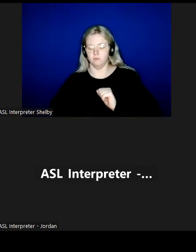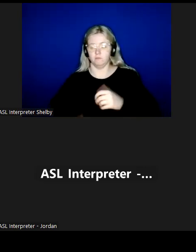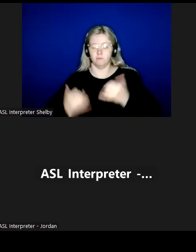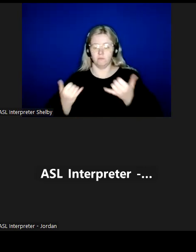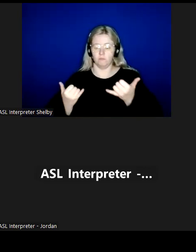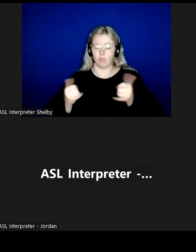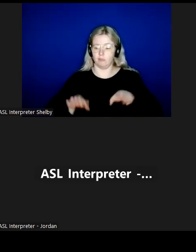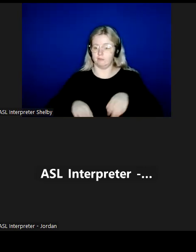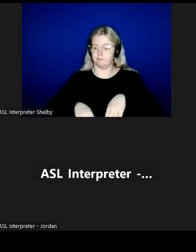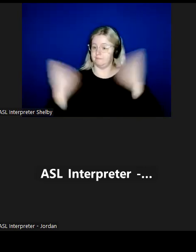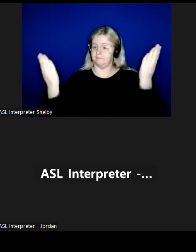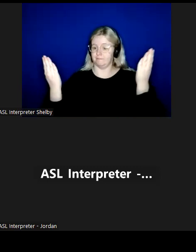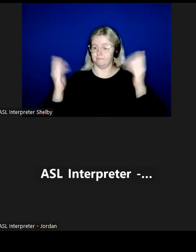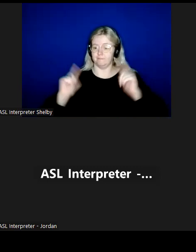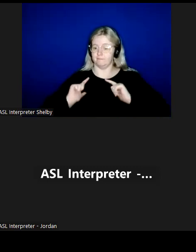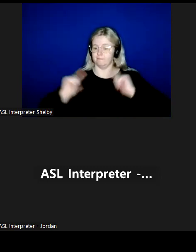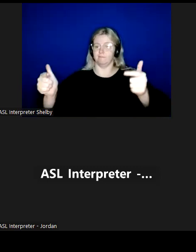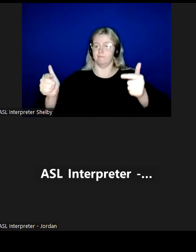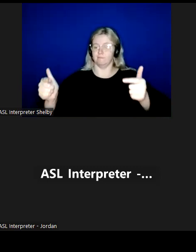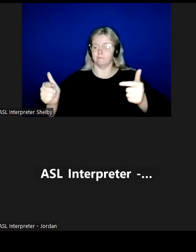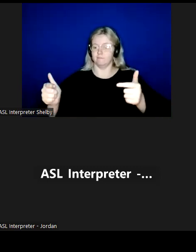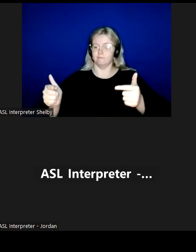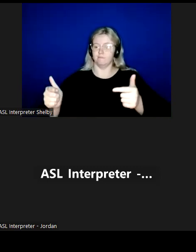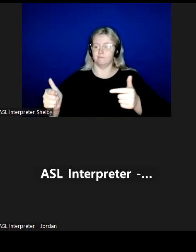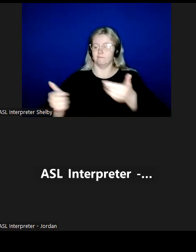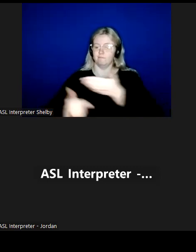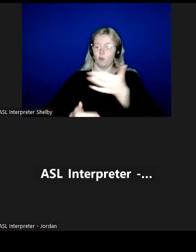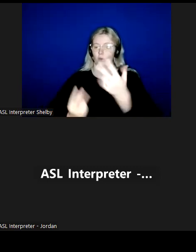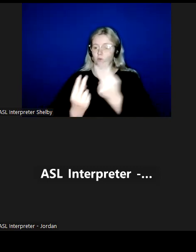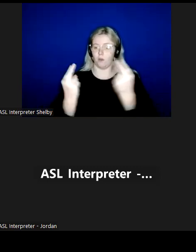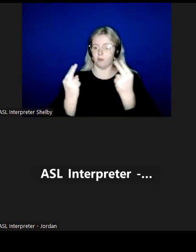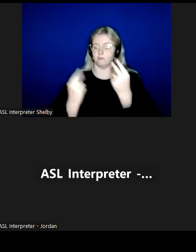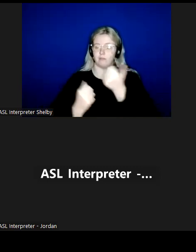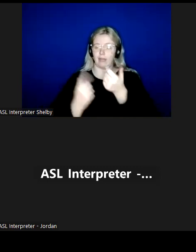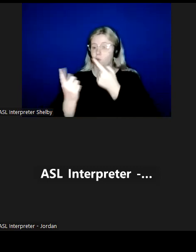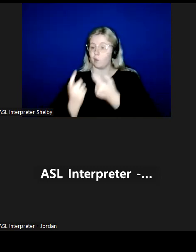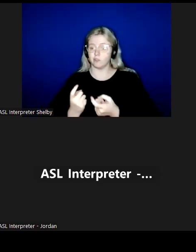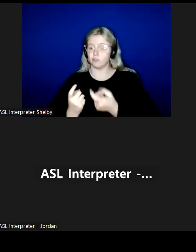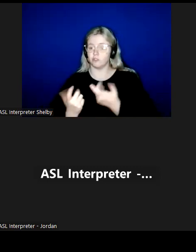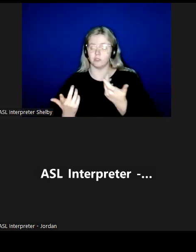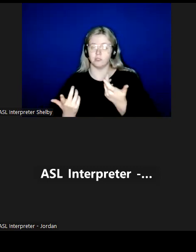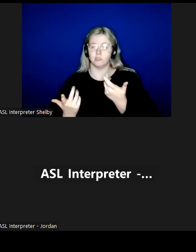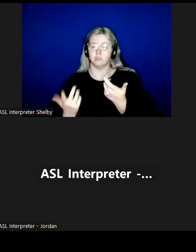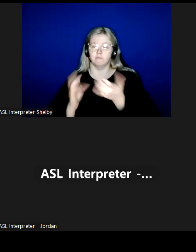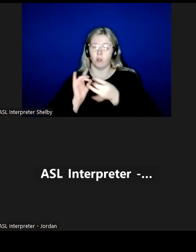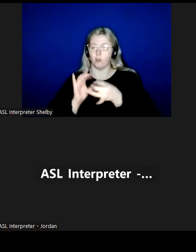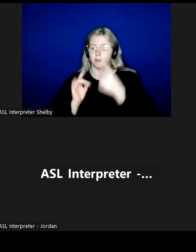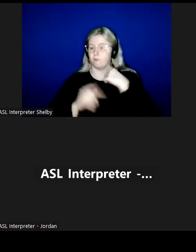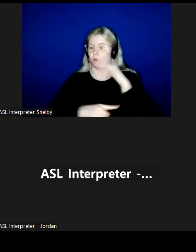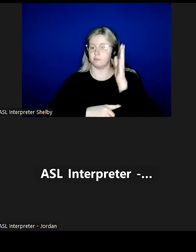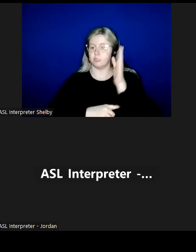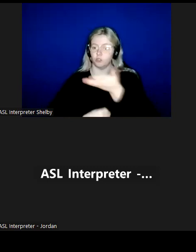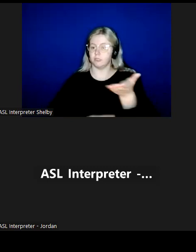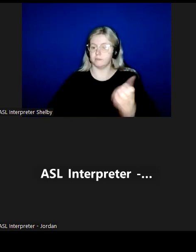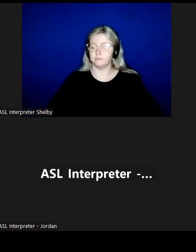the mics and ask our audience if anybody has any questions for our guest speakers.